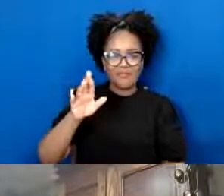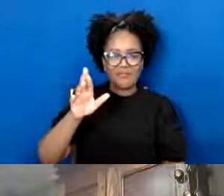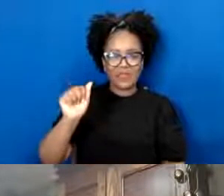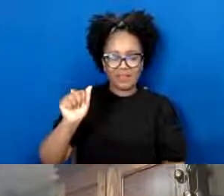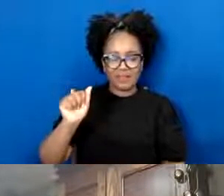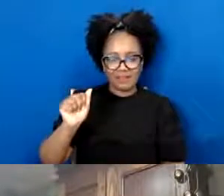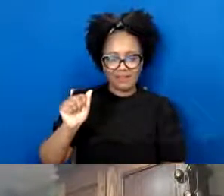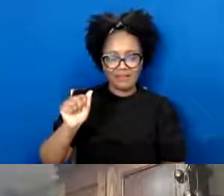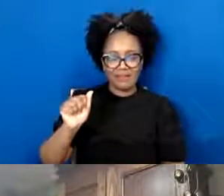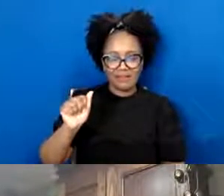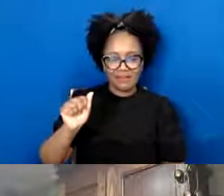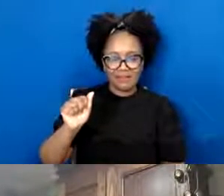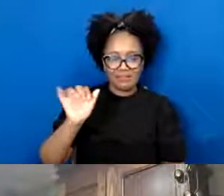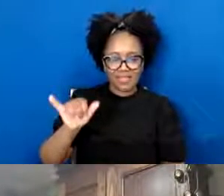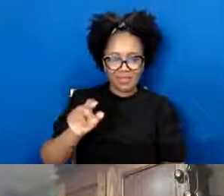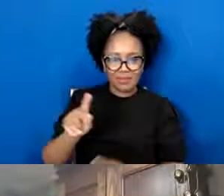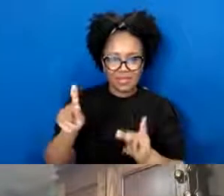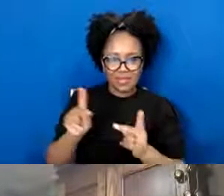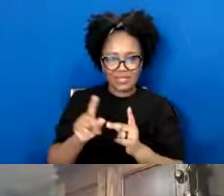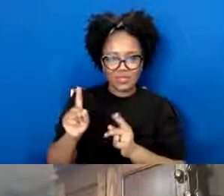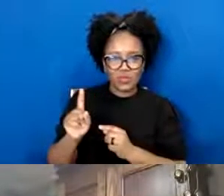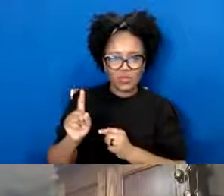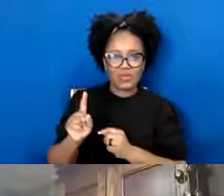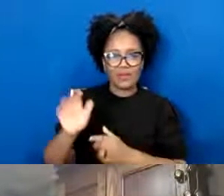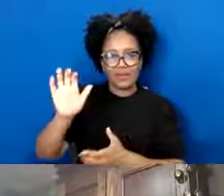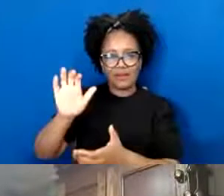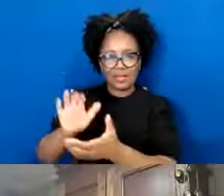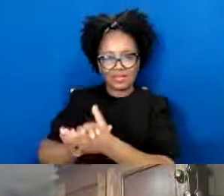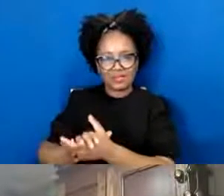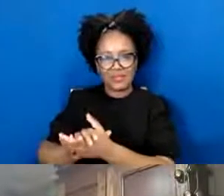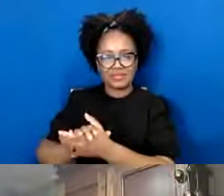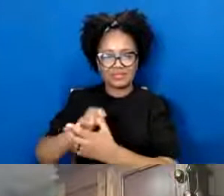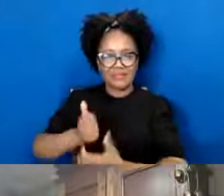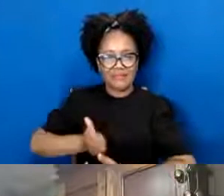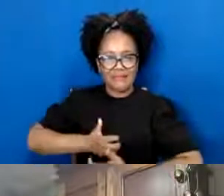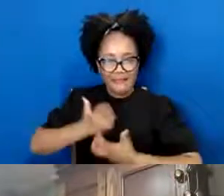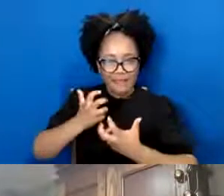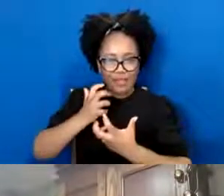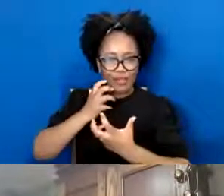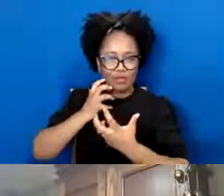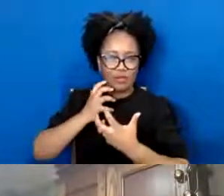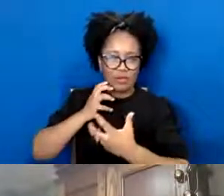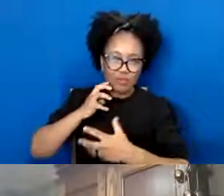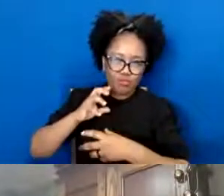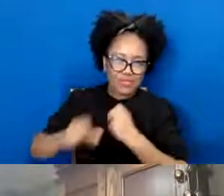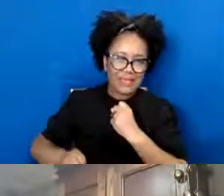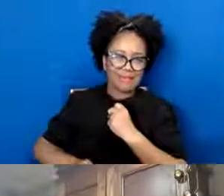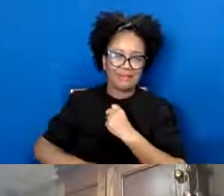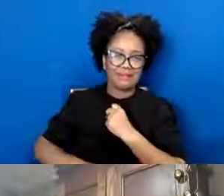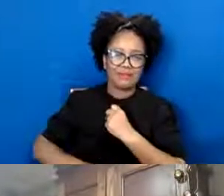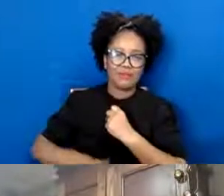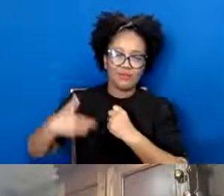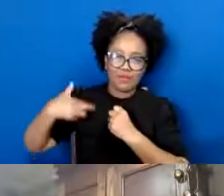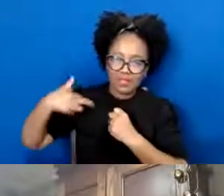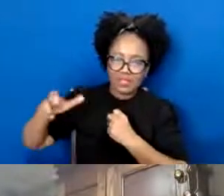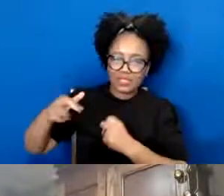you. His yells and kicking against my head and ribs, you not gonna tell me, before Aunt